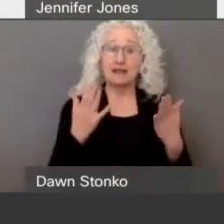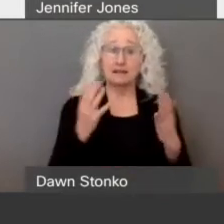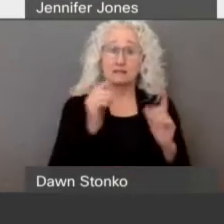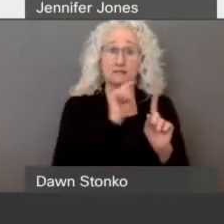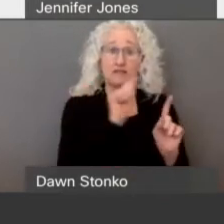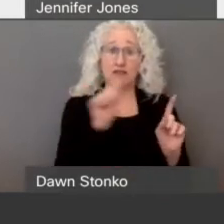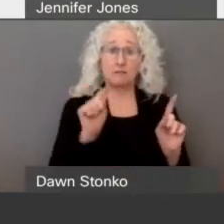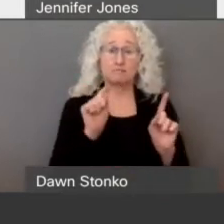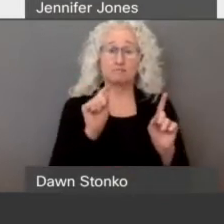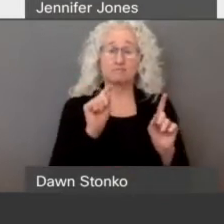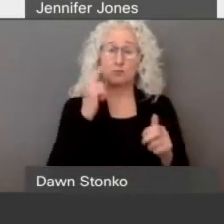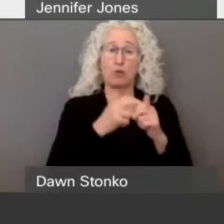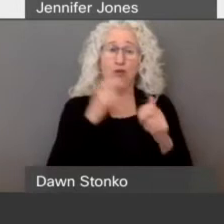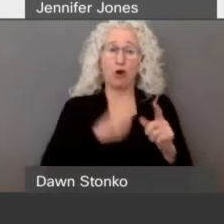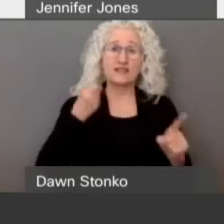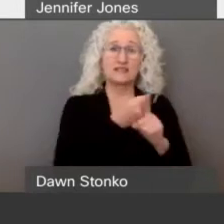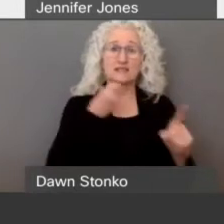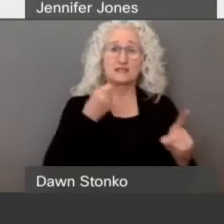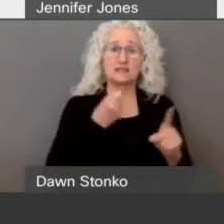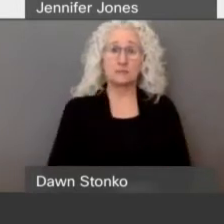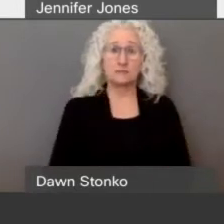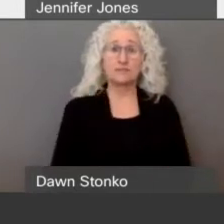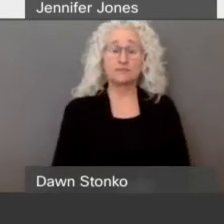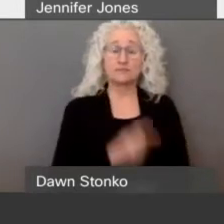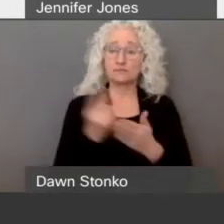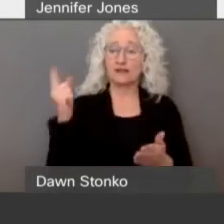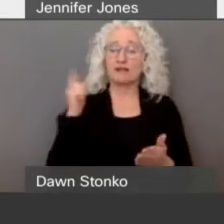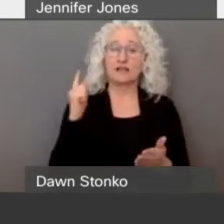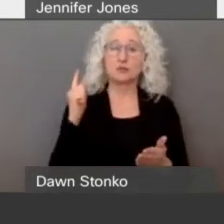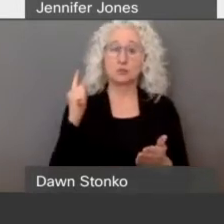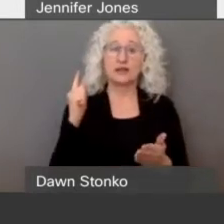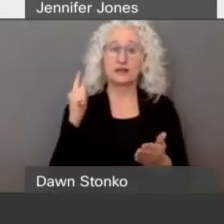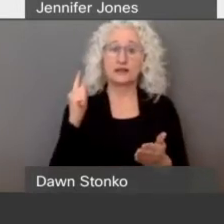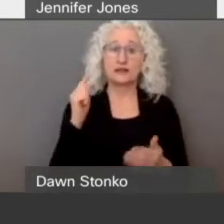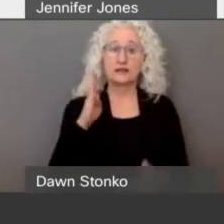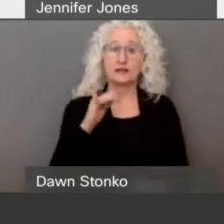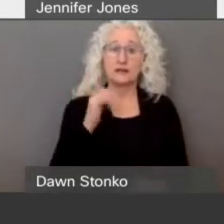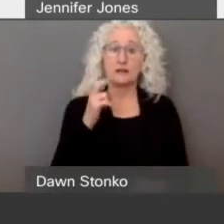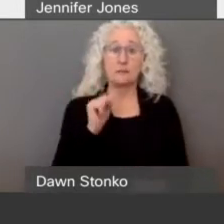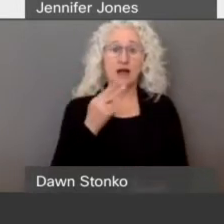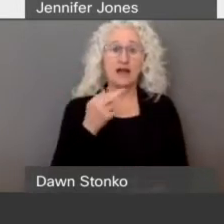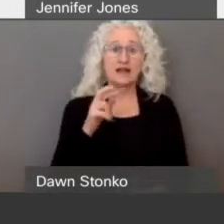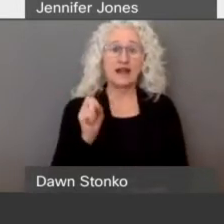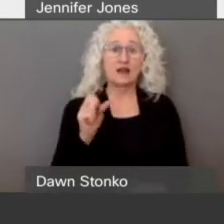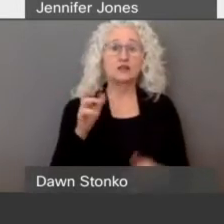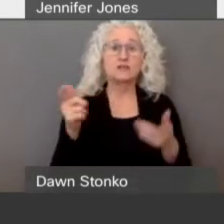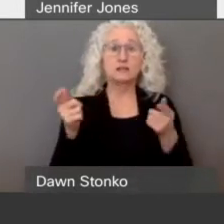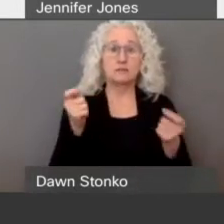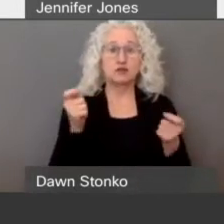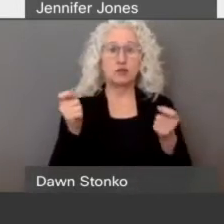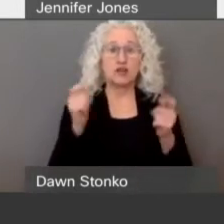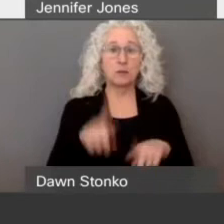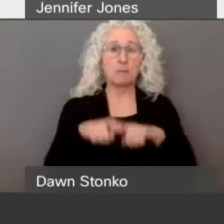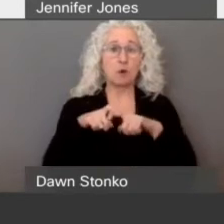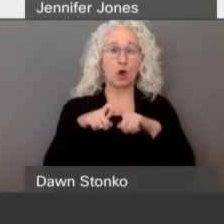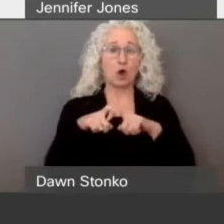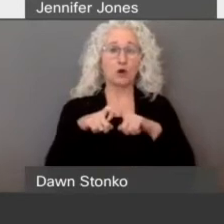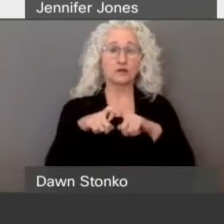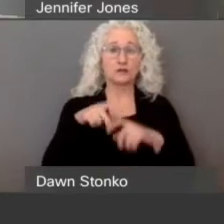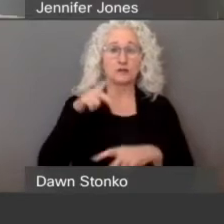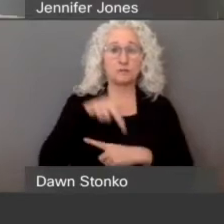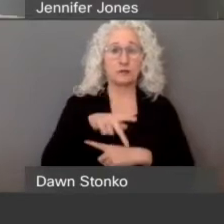were the hardest hit. Last week, the Biden-Harris administration paused the Paycheck